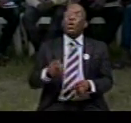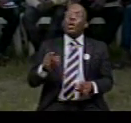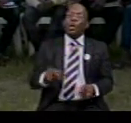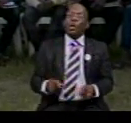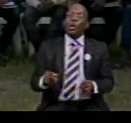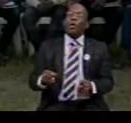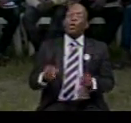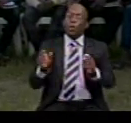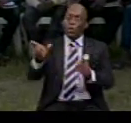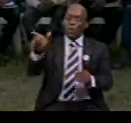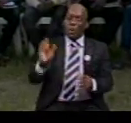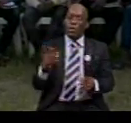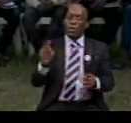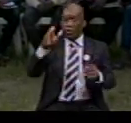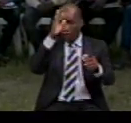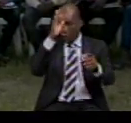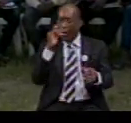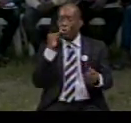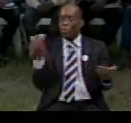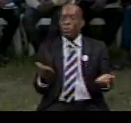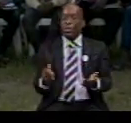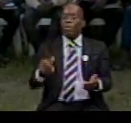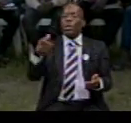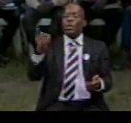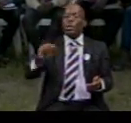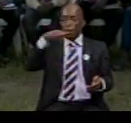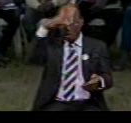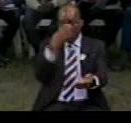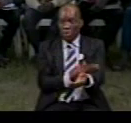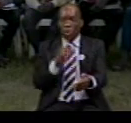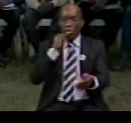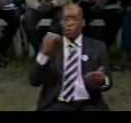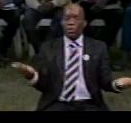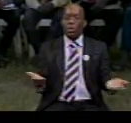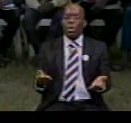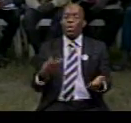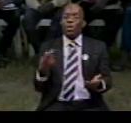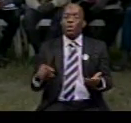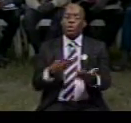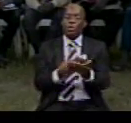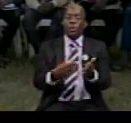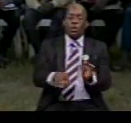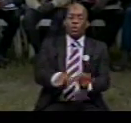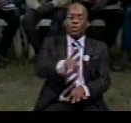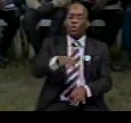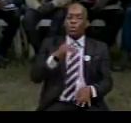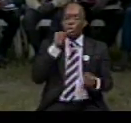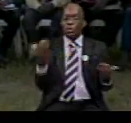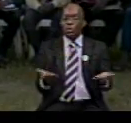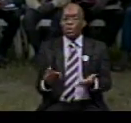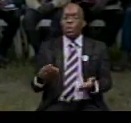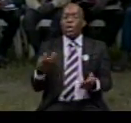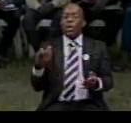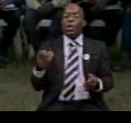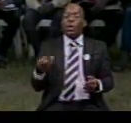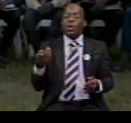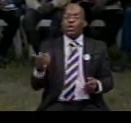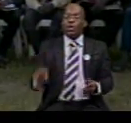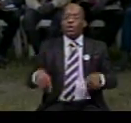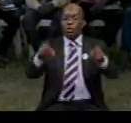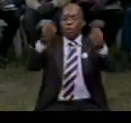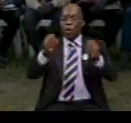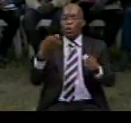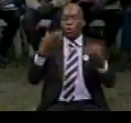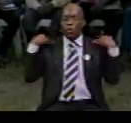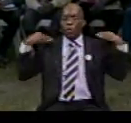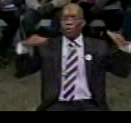the Son is here, and the Holy Ghost is here. The host of angels in heaven are hosting around. They are here.